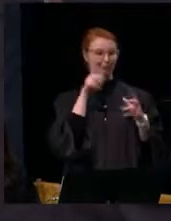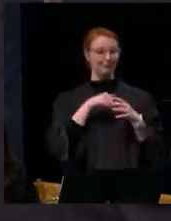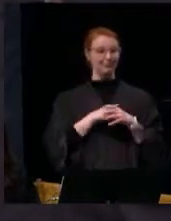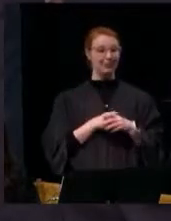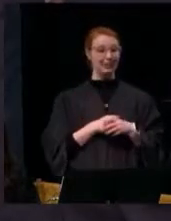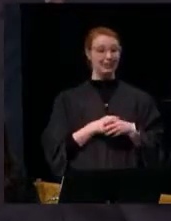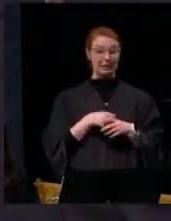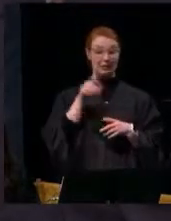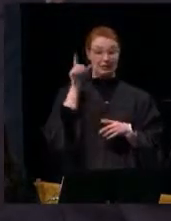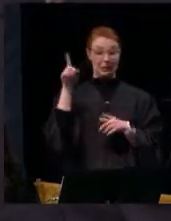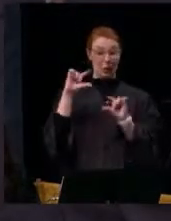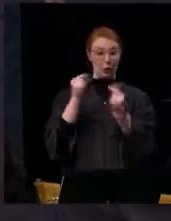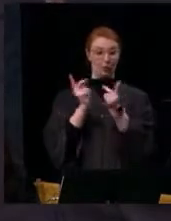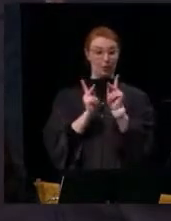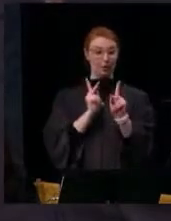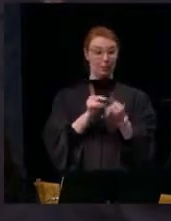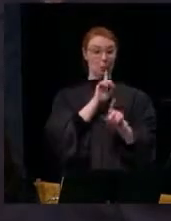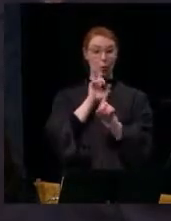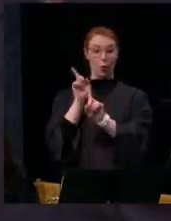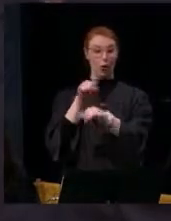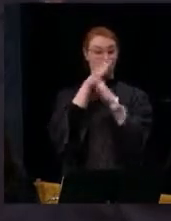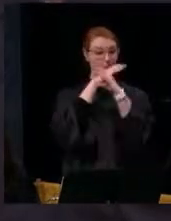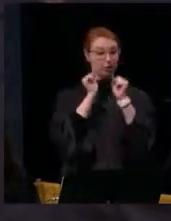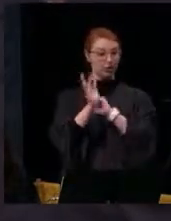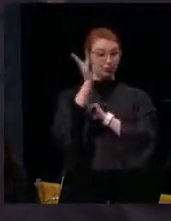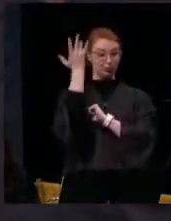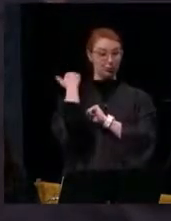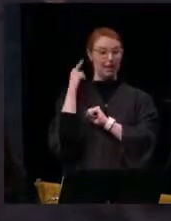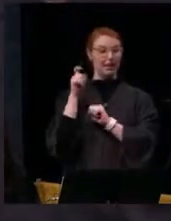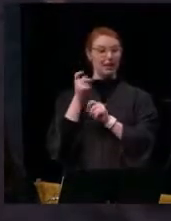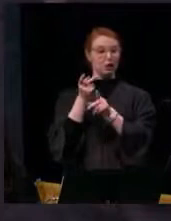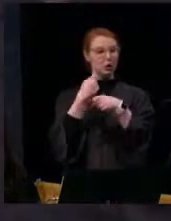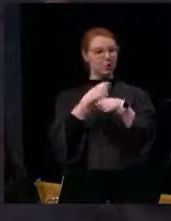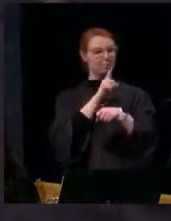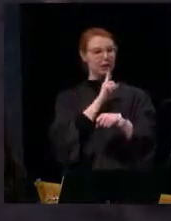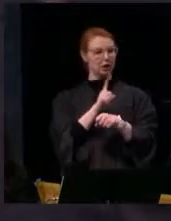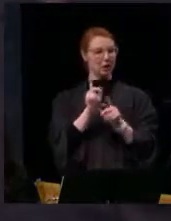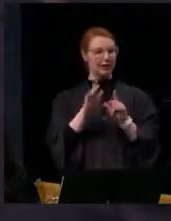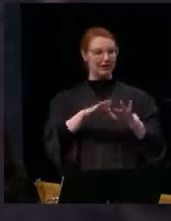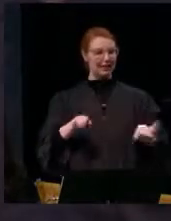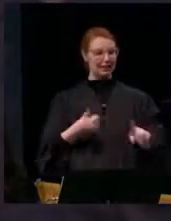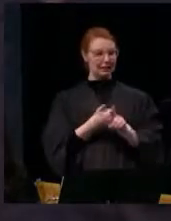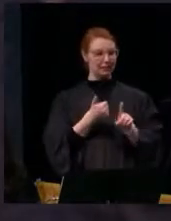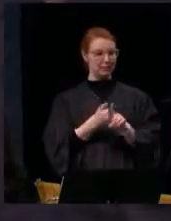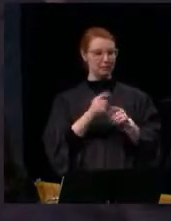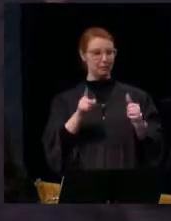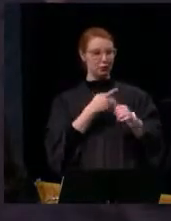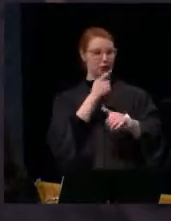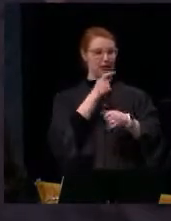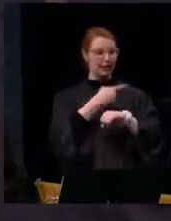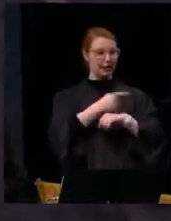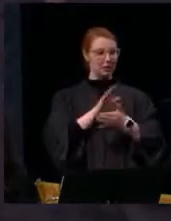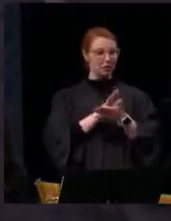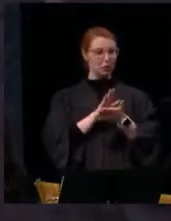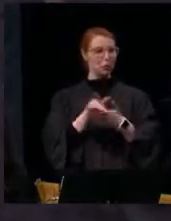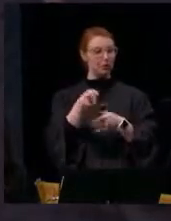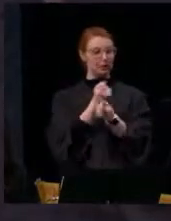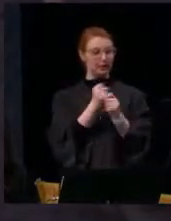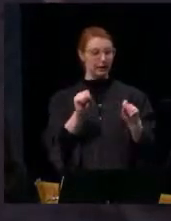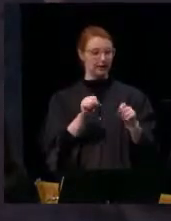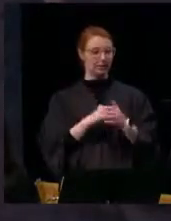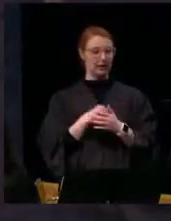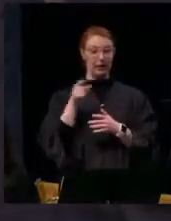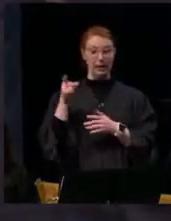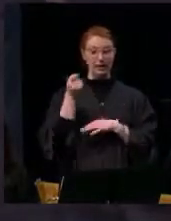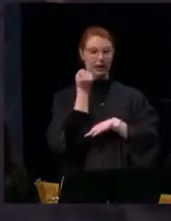ordered by President Eisenhower to ensure the safety of the Little Rock Nine on their dangerous journey to school. Protecting the 9th from violent